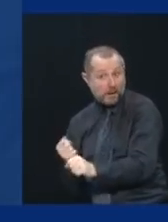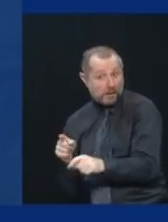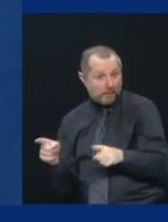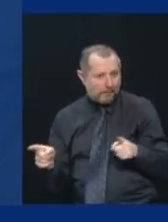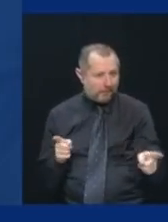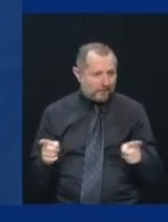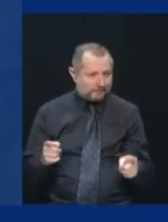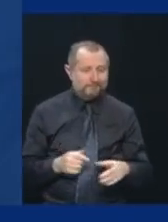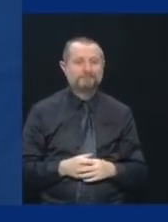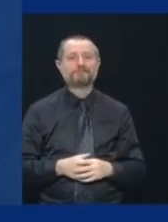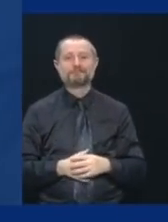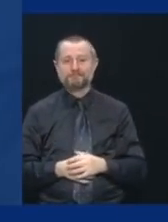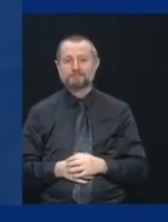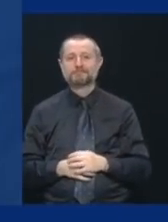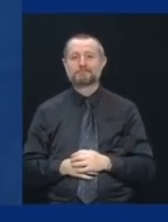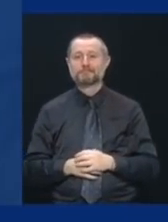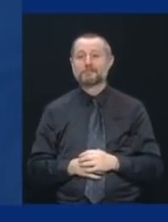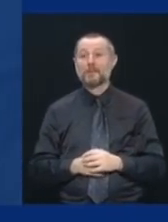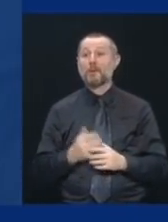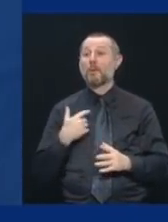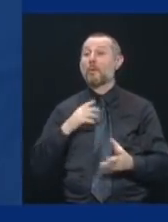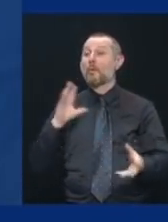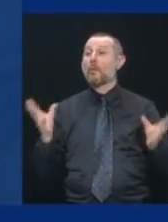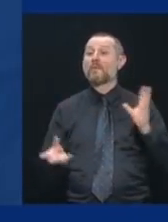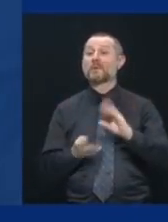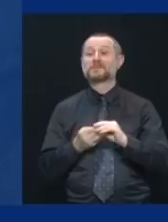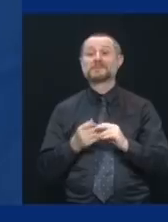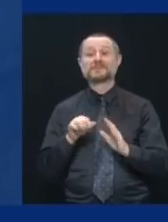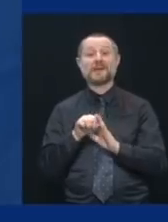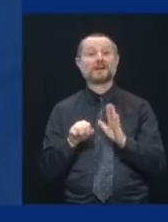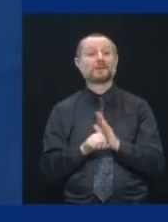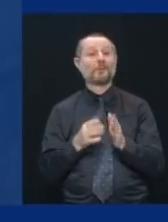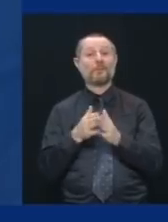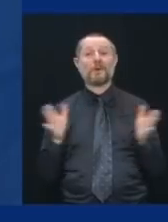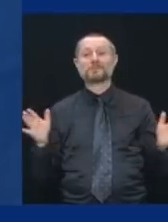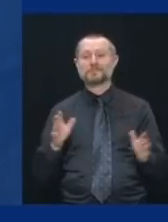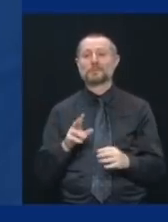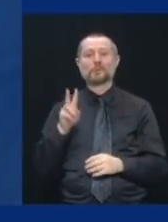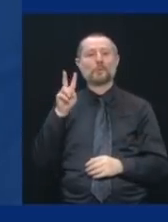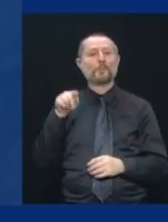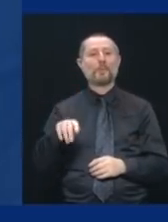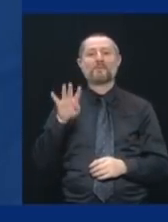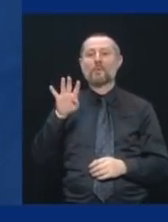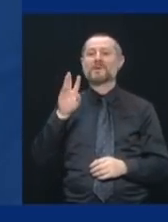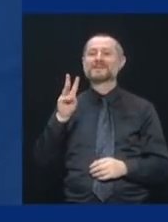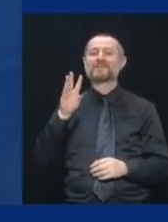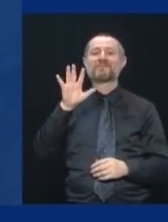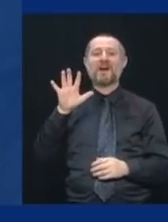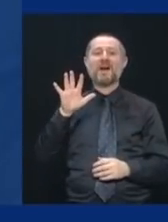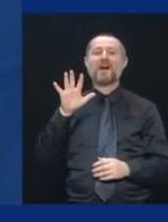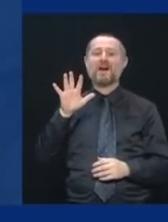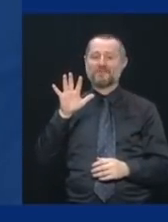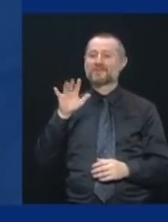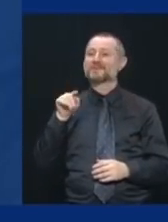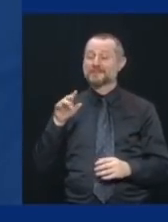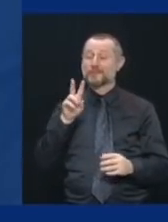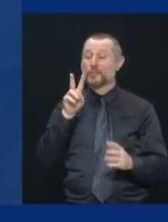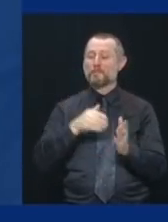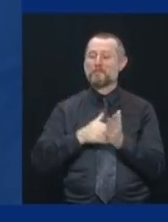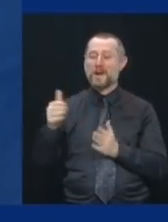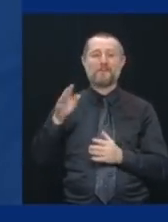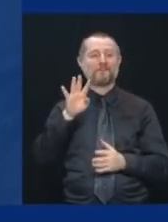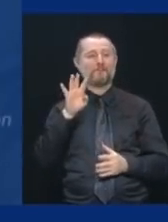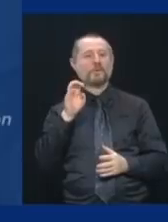vaccinate. Overall, statewide, 2.465, updating at 11:15. Obviously, that didn't